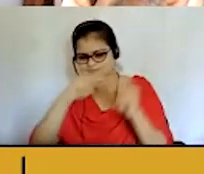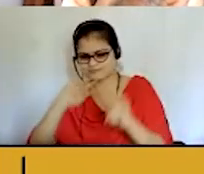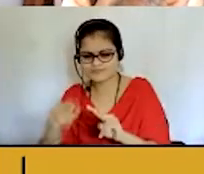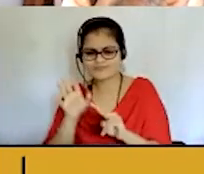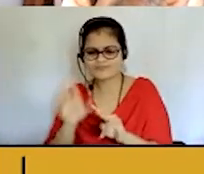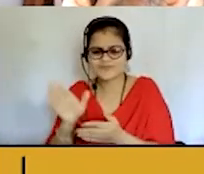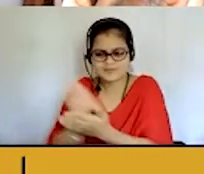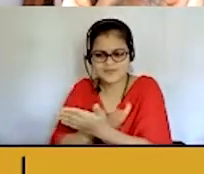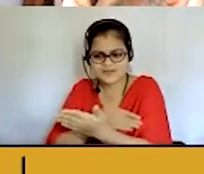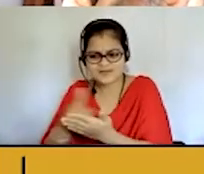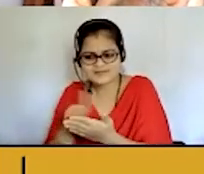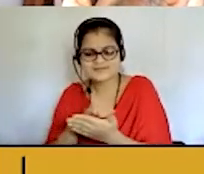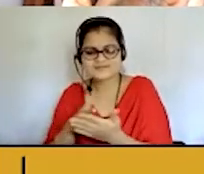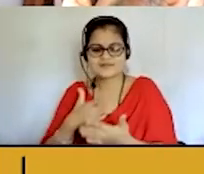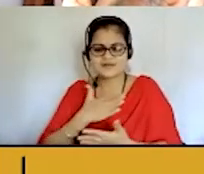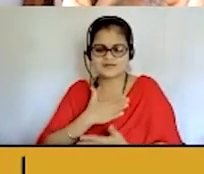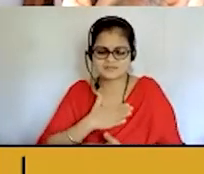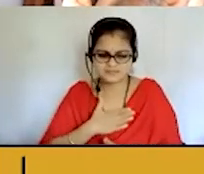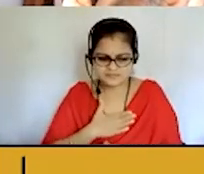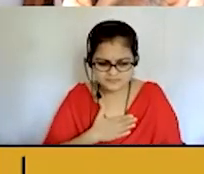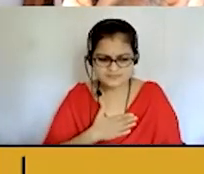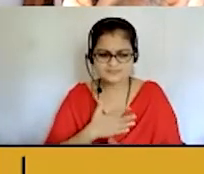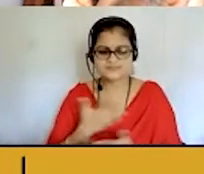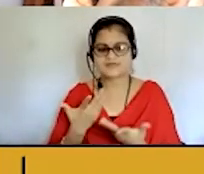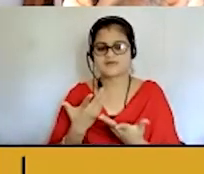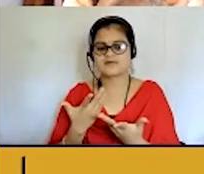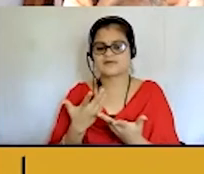definitely a sense of karuna or compassion.